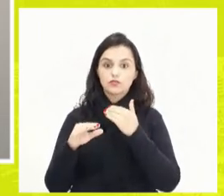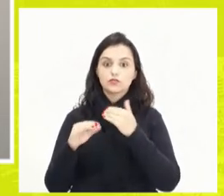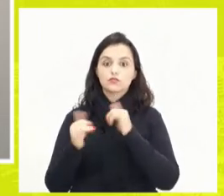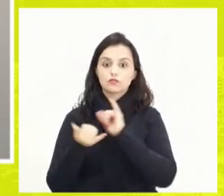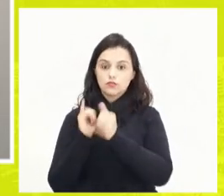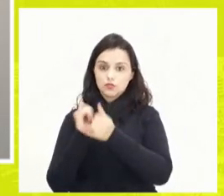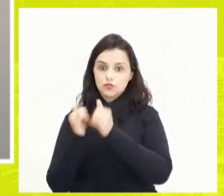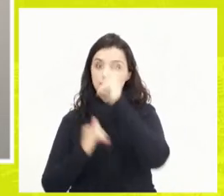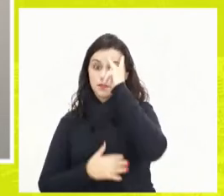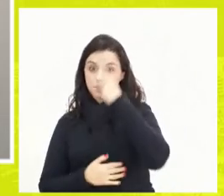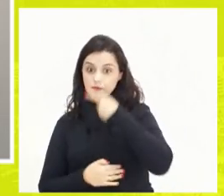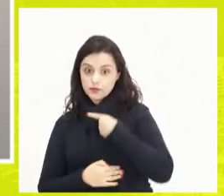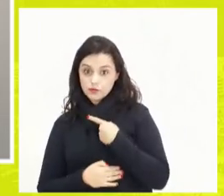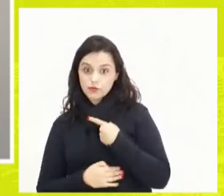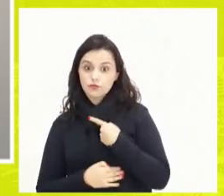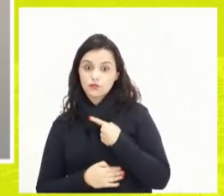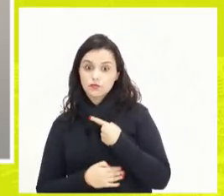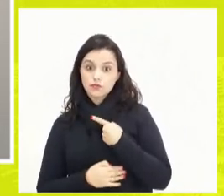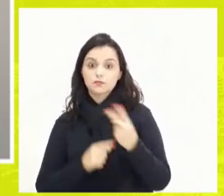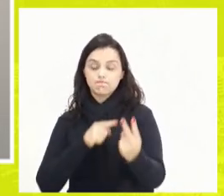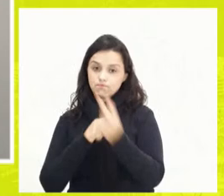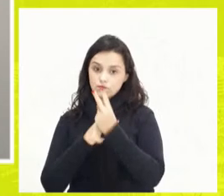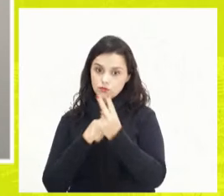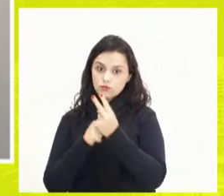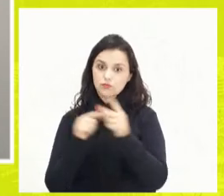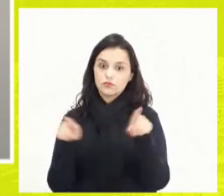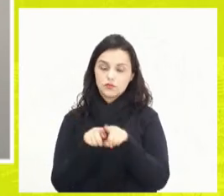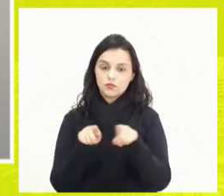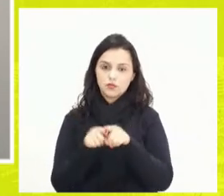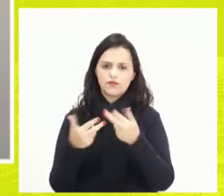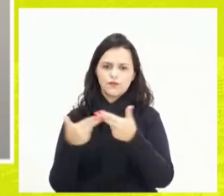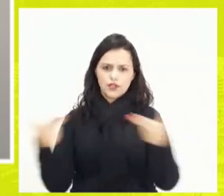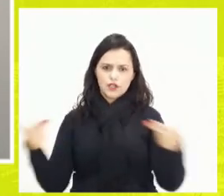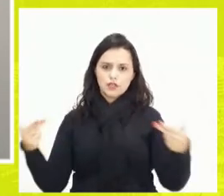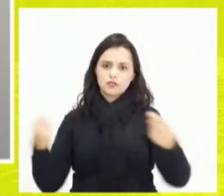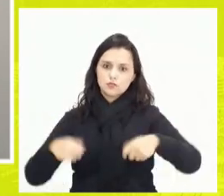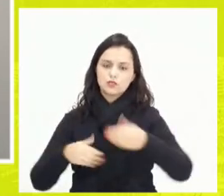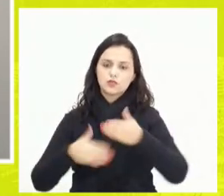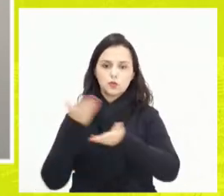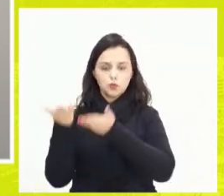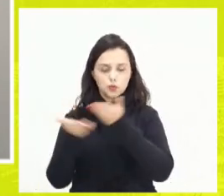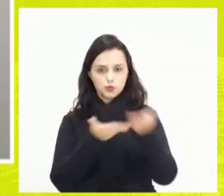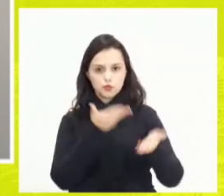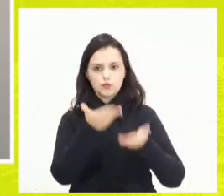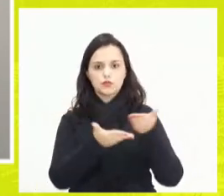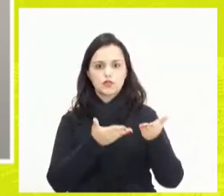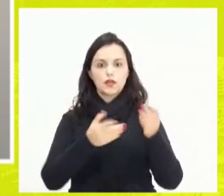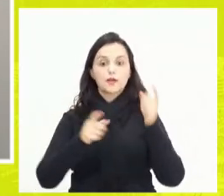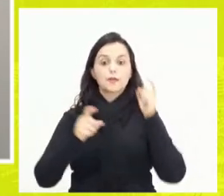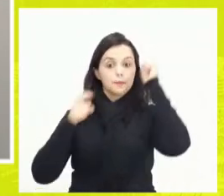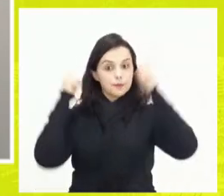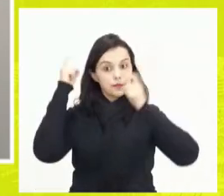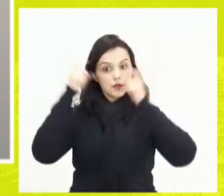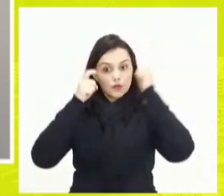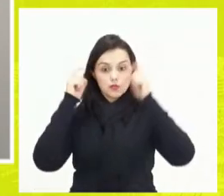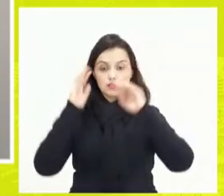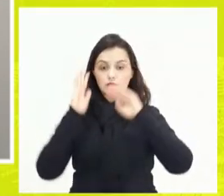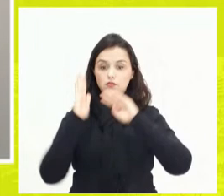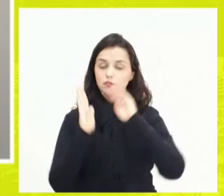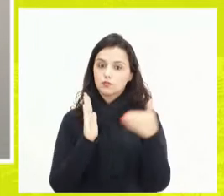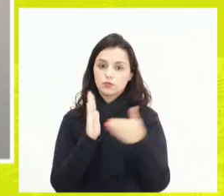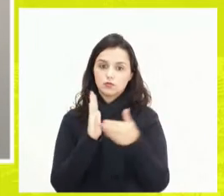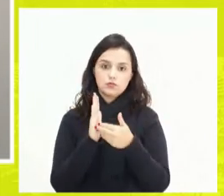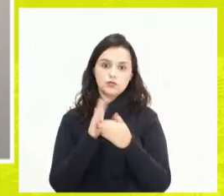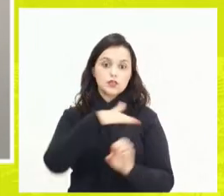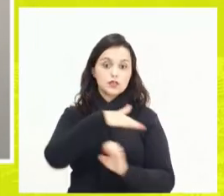their personal data there are many things that must be taken care of that's the concern for everybody companies